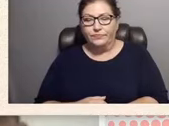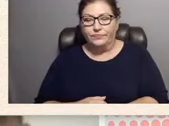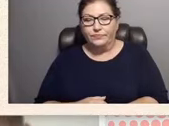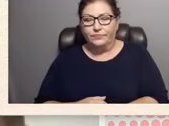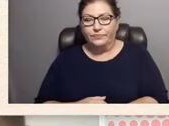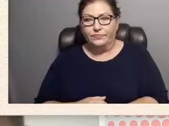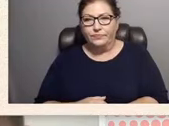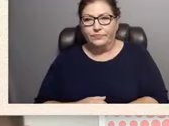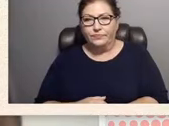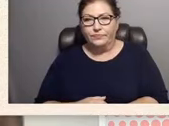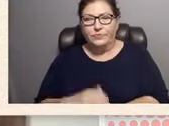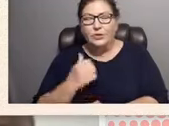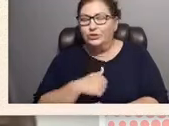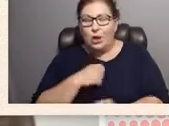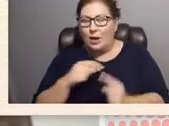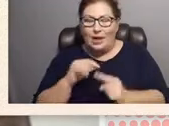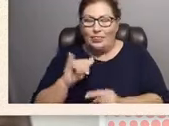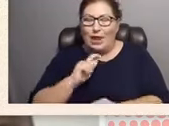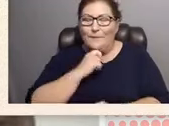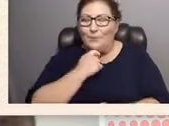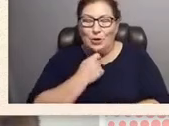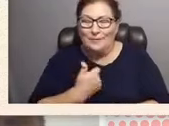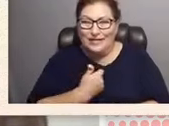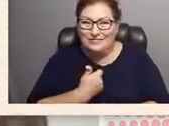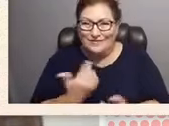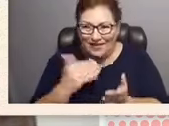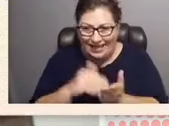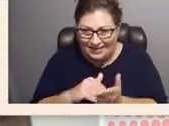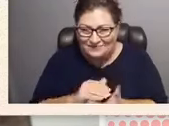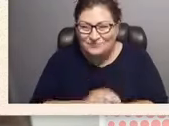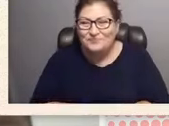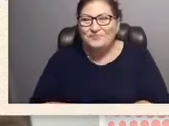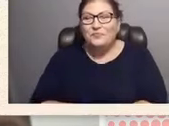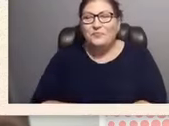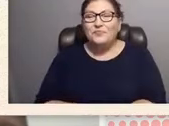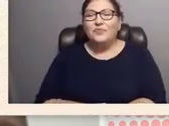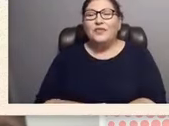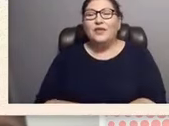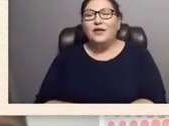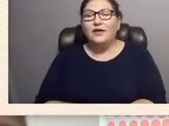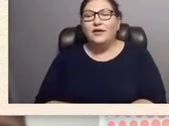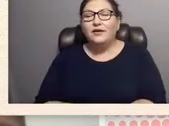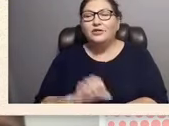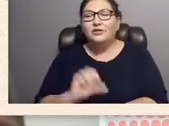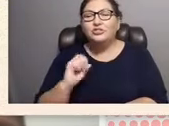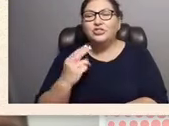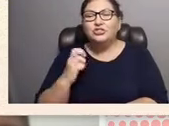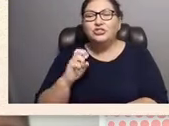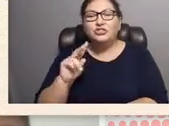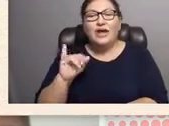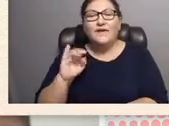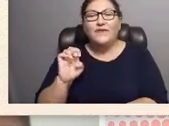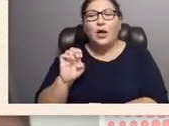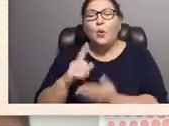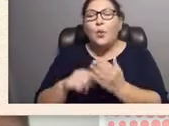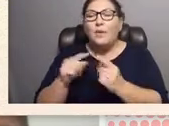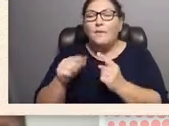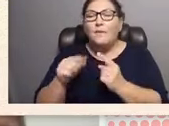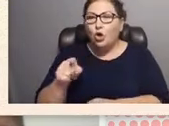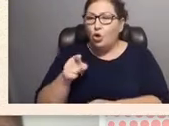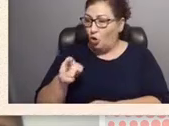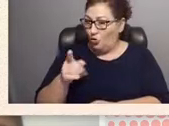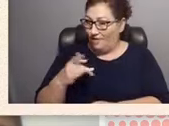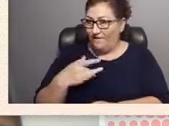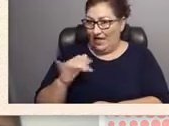Sorry about that. I muted myself again. Um, Chevy, what about you? Did you feel like do you